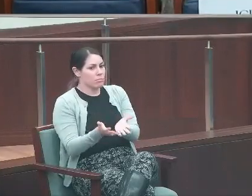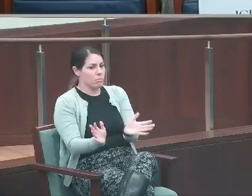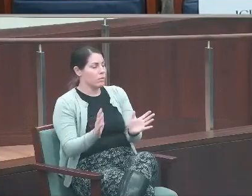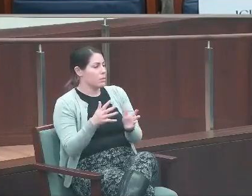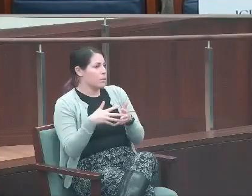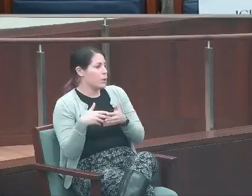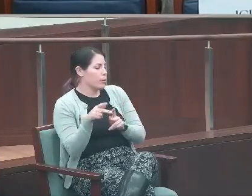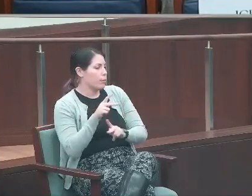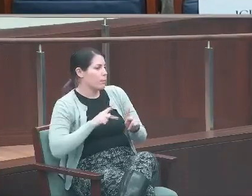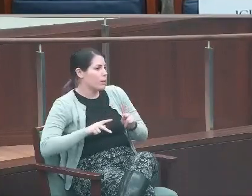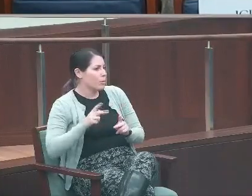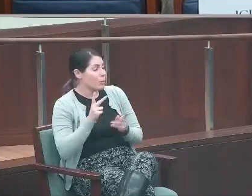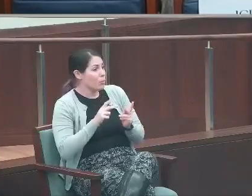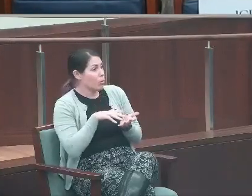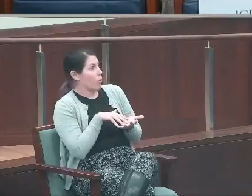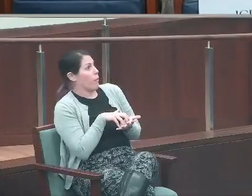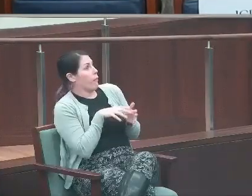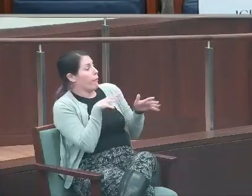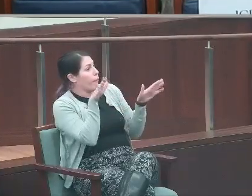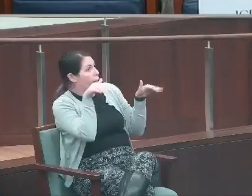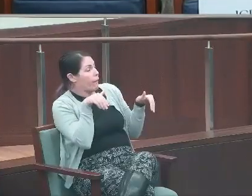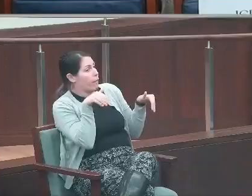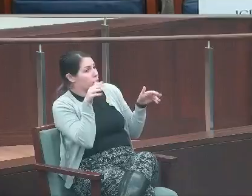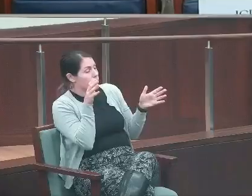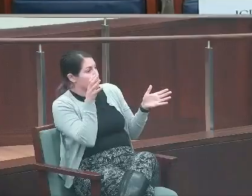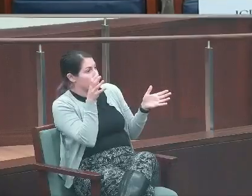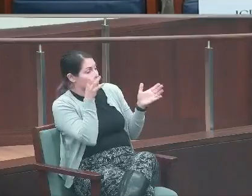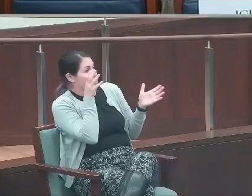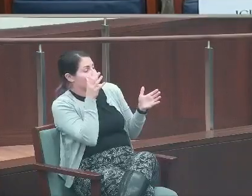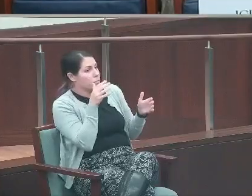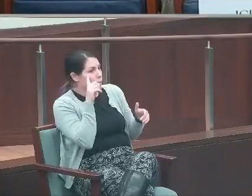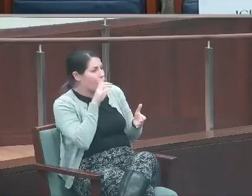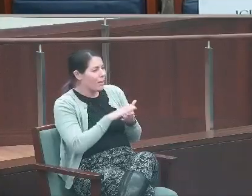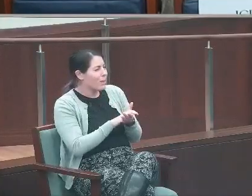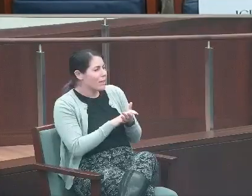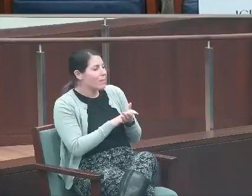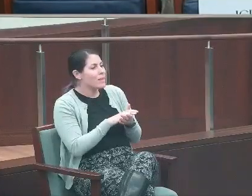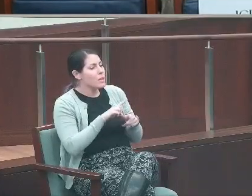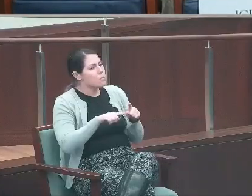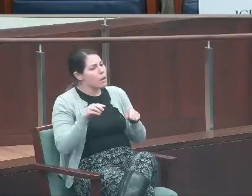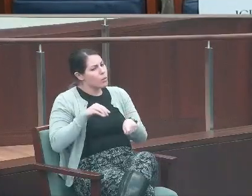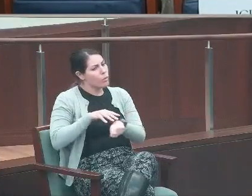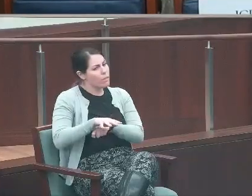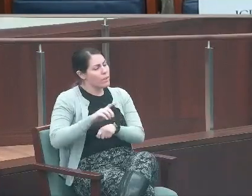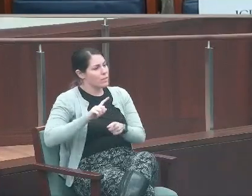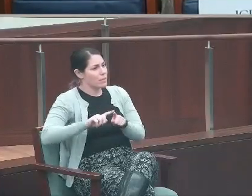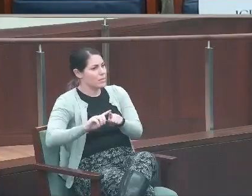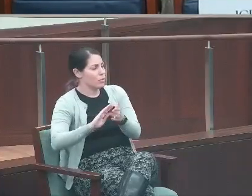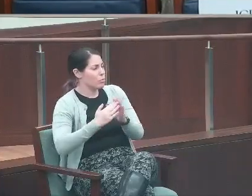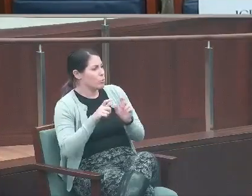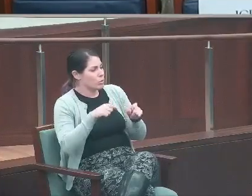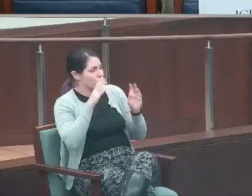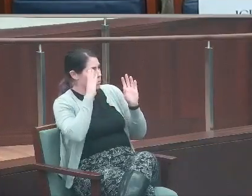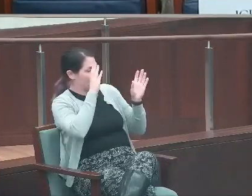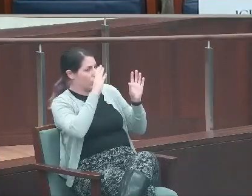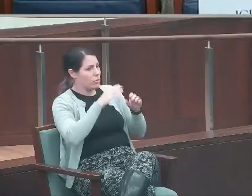been so central to our safety as Jews and the safety of so many other communities for generations.